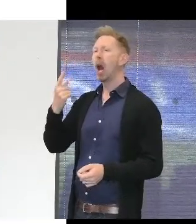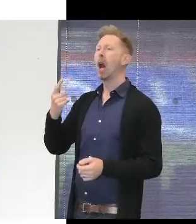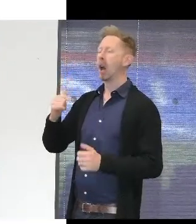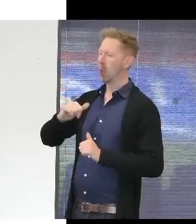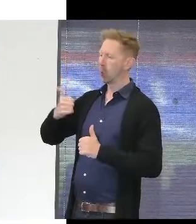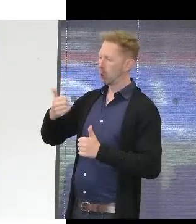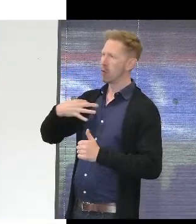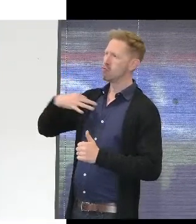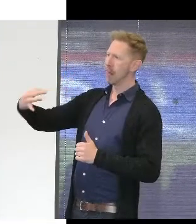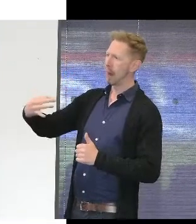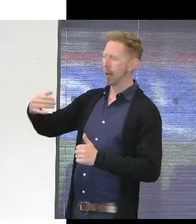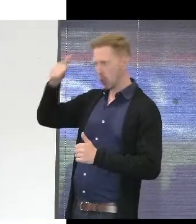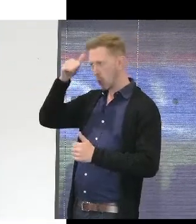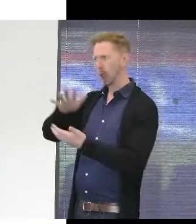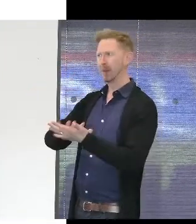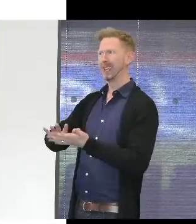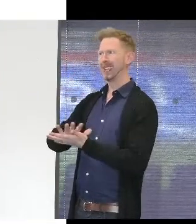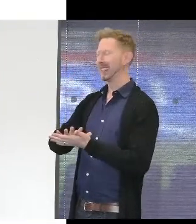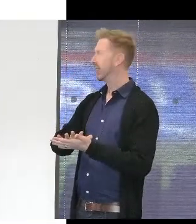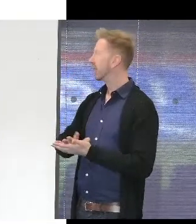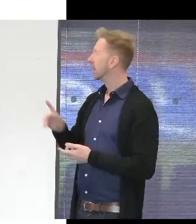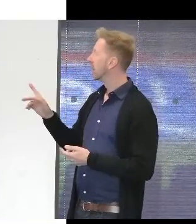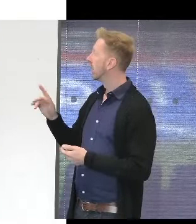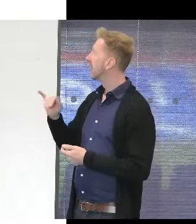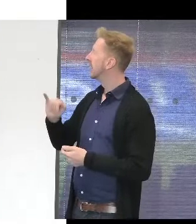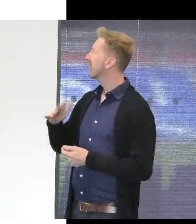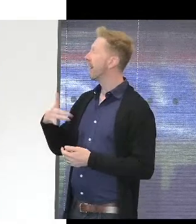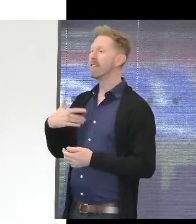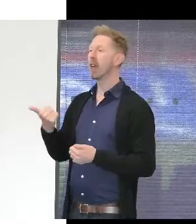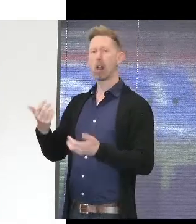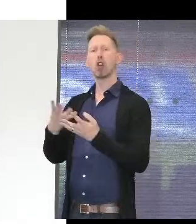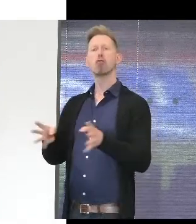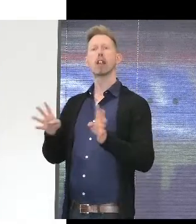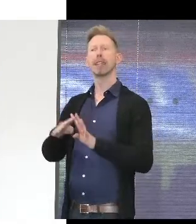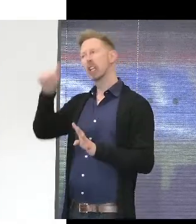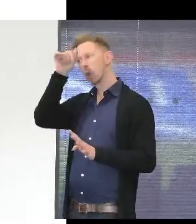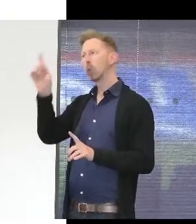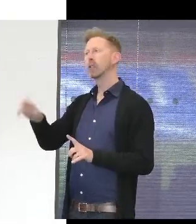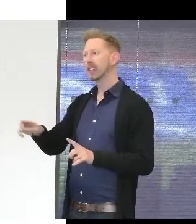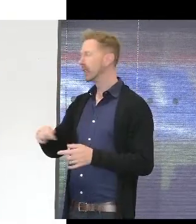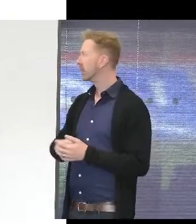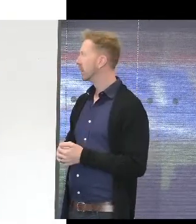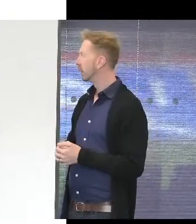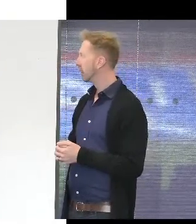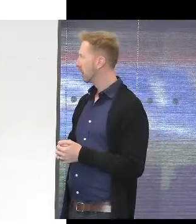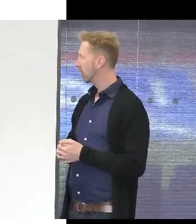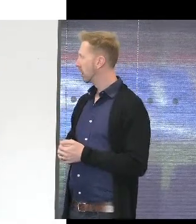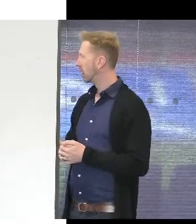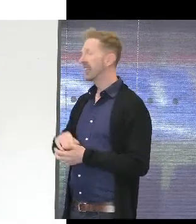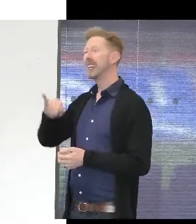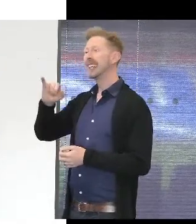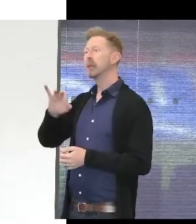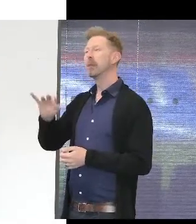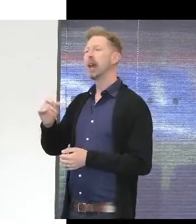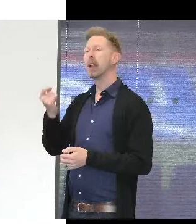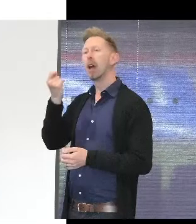representative. 65% what it meant to be an effective trustee or board member. 60% increase in people who understood how laws